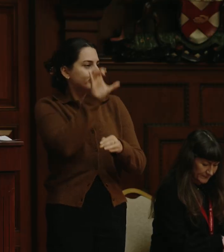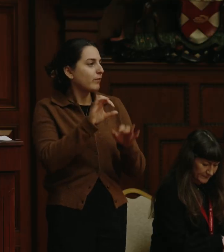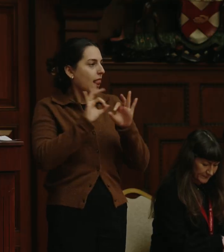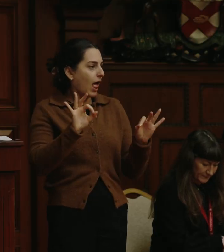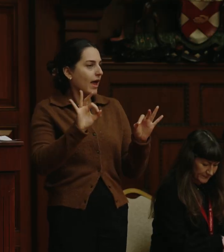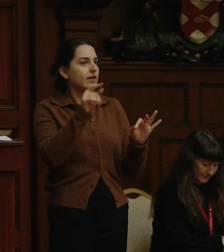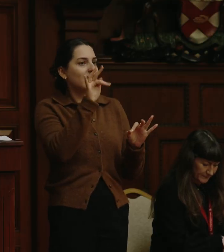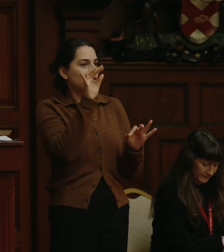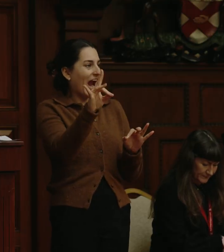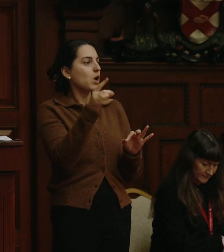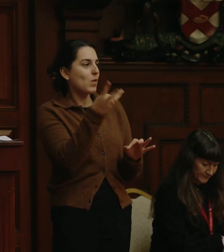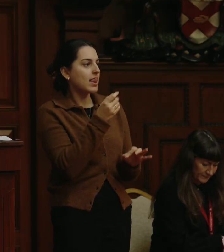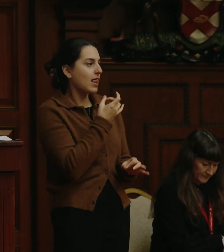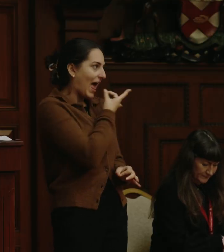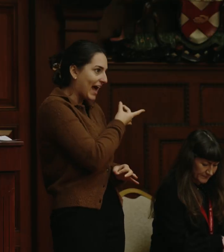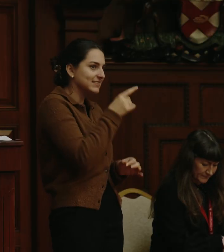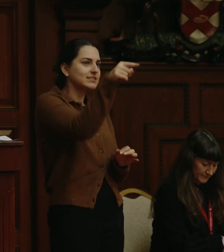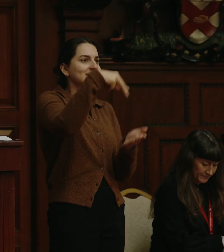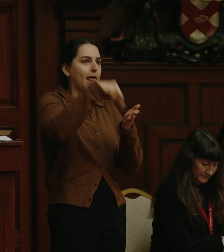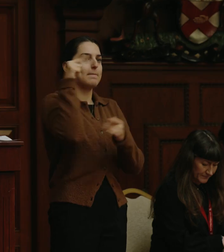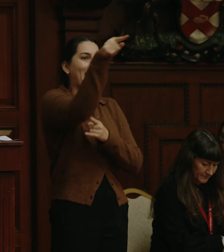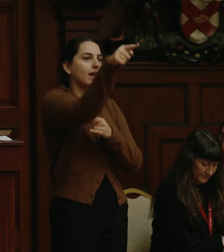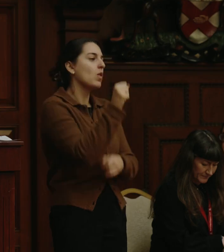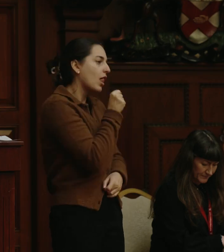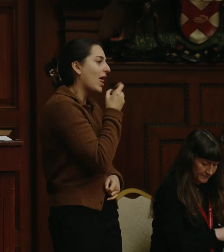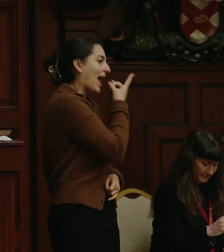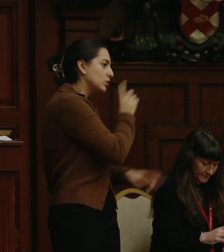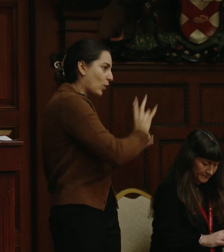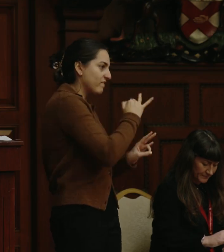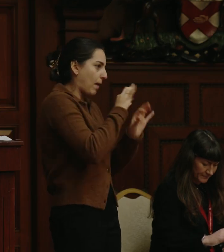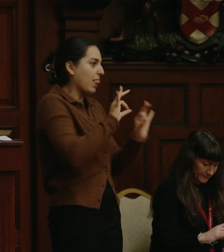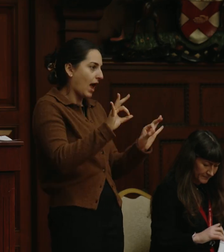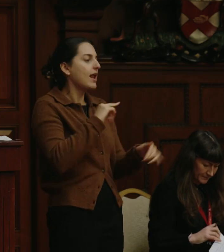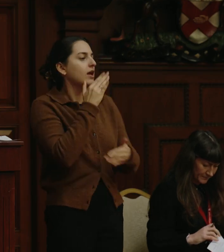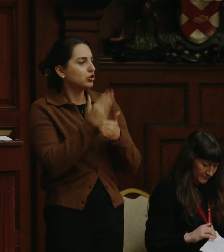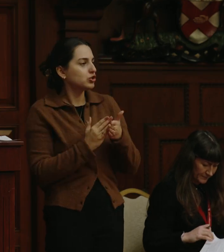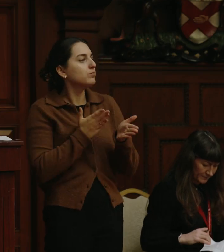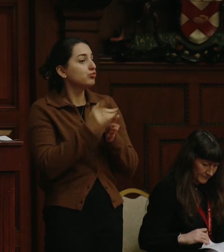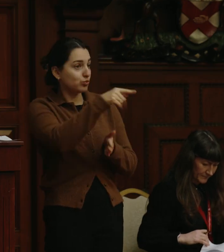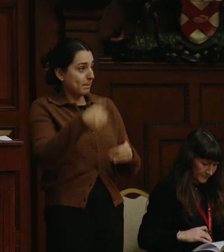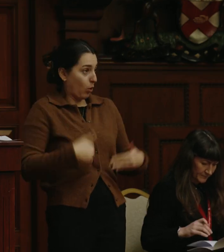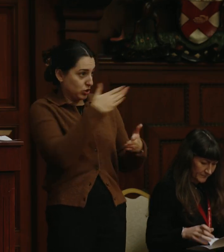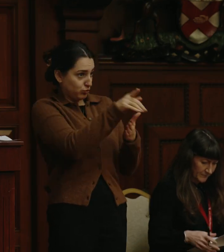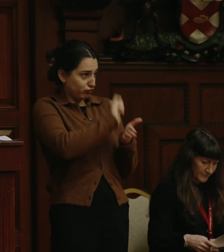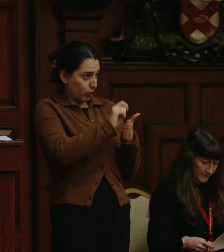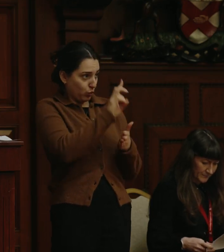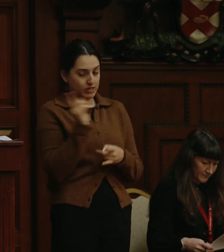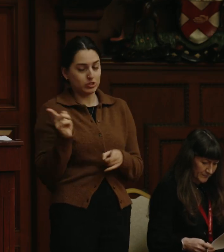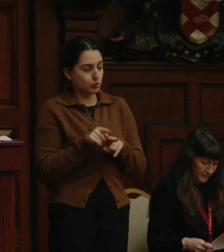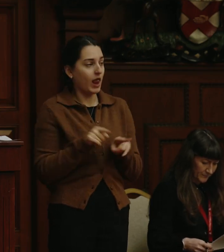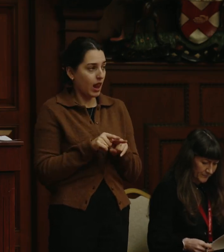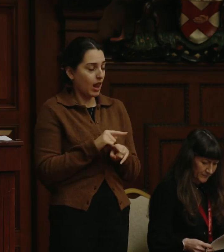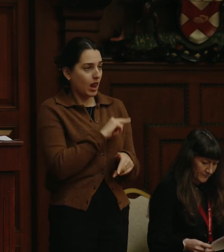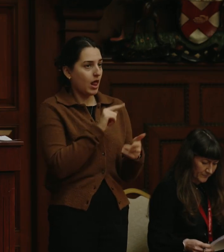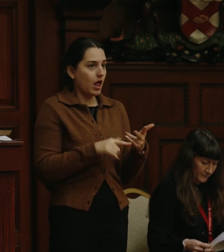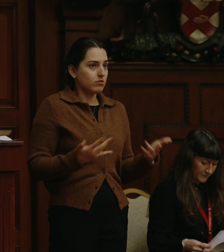may address for us towards the, at the back, as well as some questions that have come in throughout the course of the morning. As well